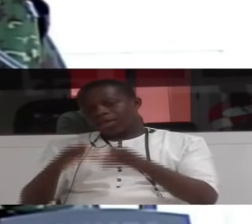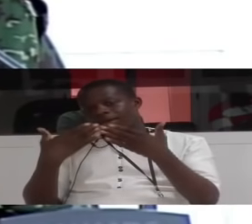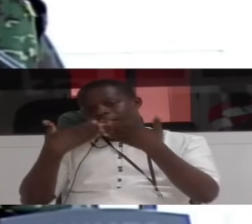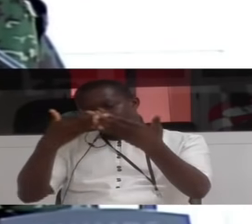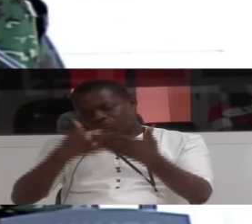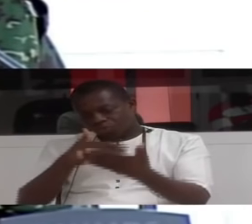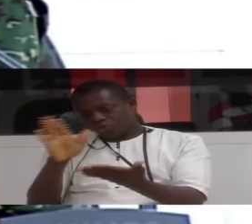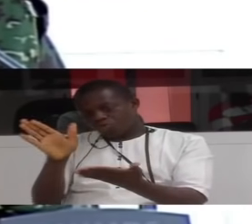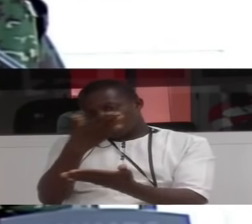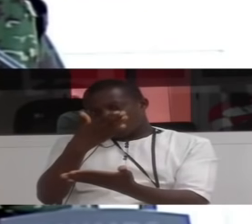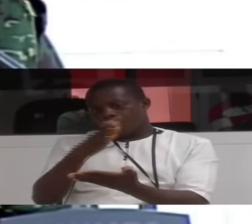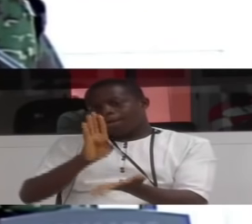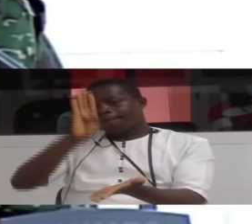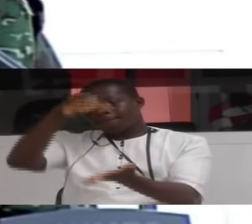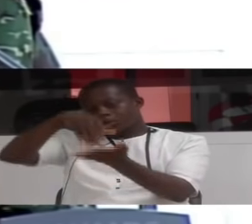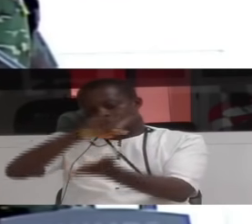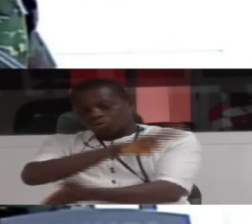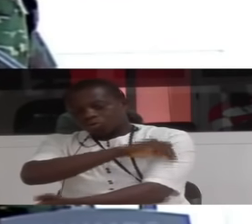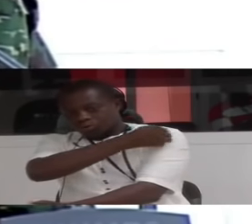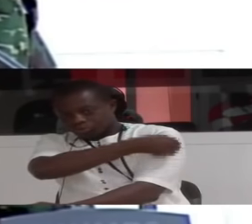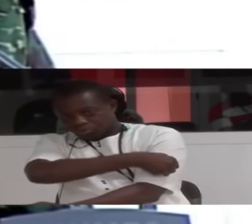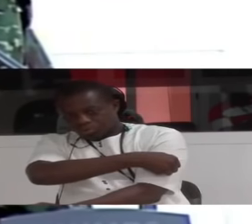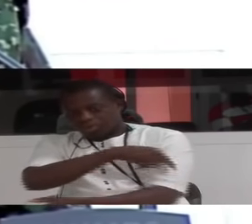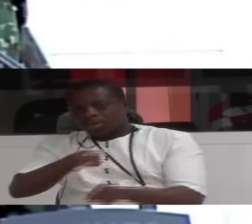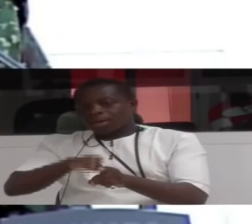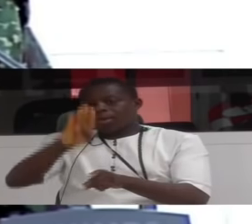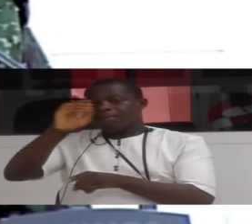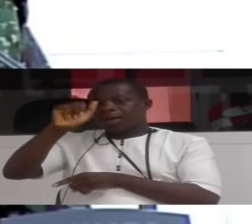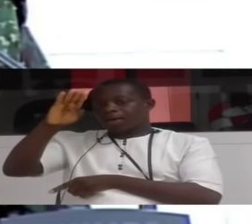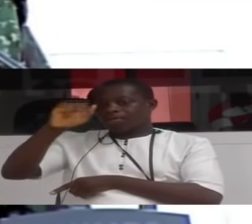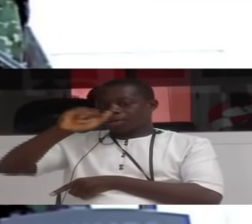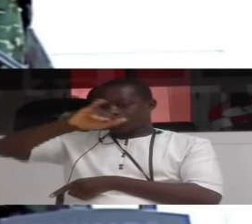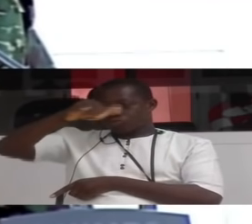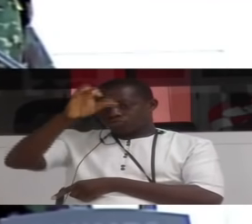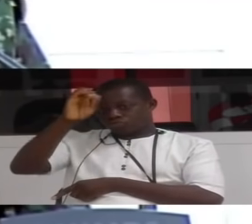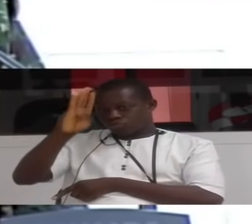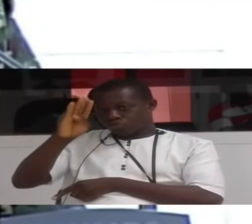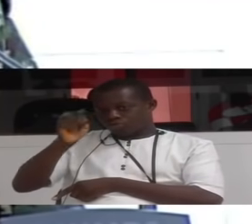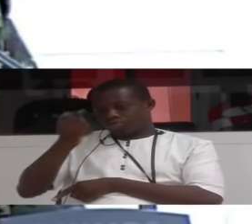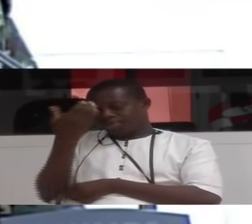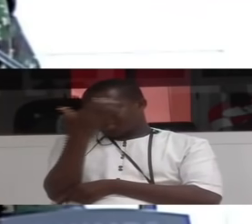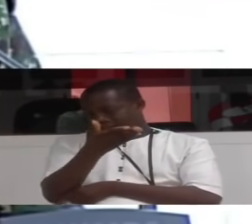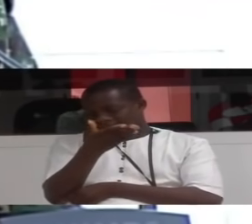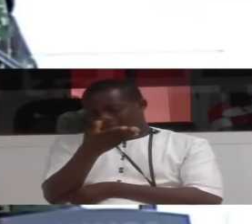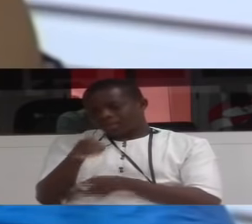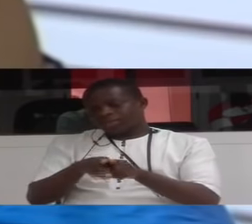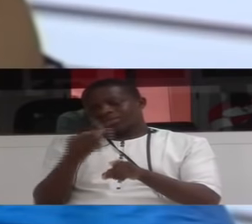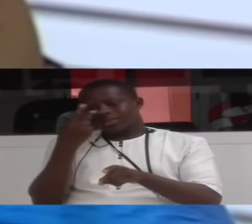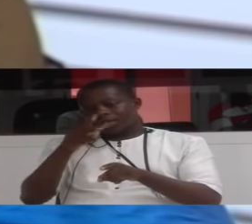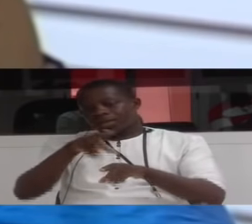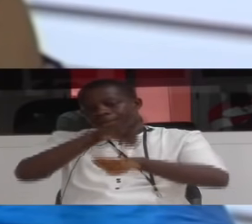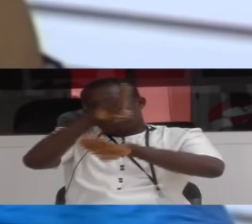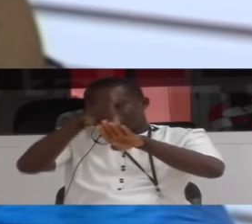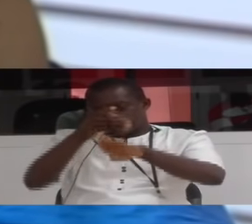Royal Victoria Hospital Baba Job ya landije l'hôpitano to ya jibe abe larin dula jumalto. He said to me, go to